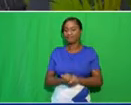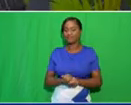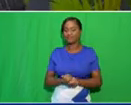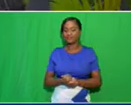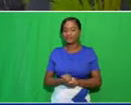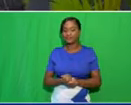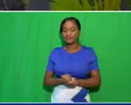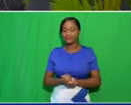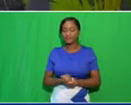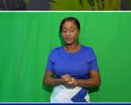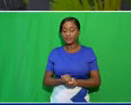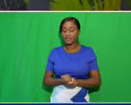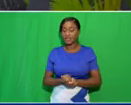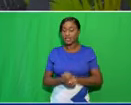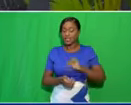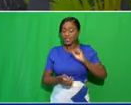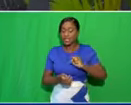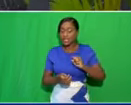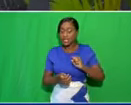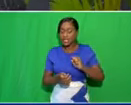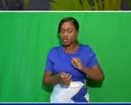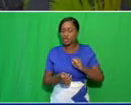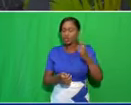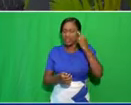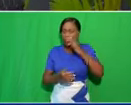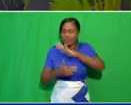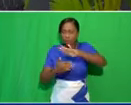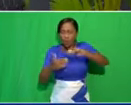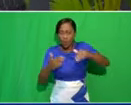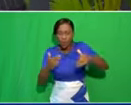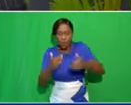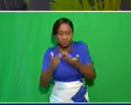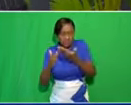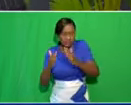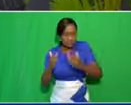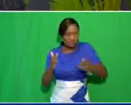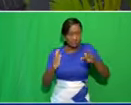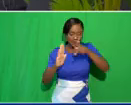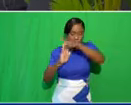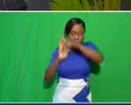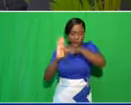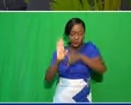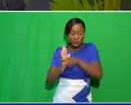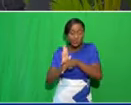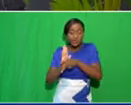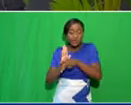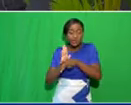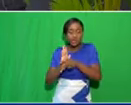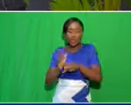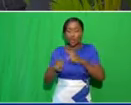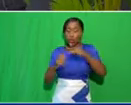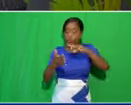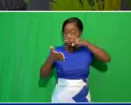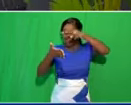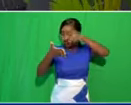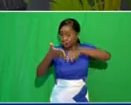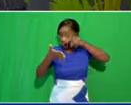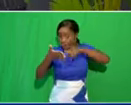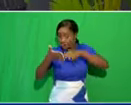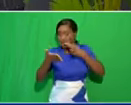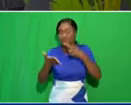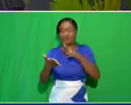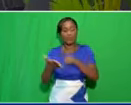Pragmatic, yes, we are pragmatic and we consider all policy options discussed. So when you read the report, if you ever see the report,